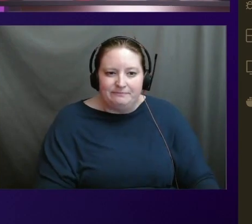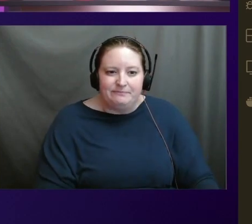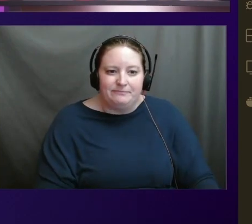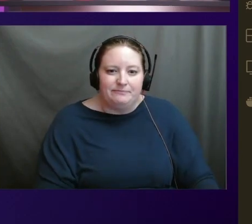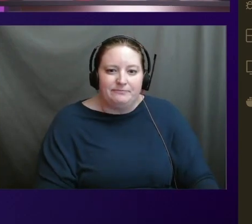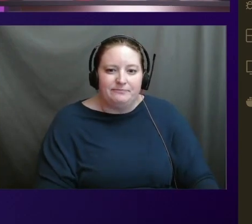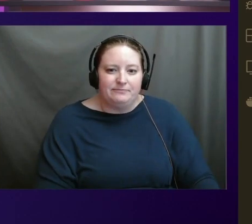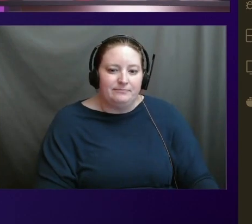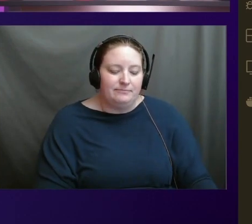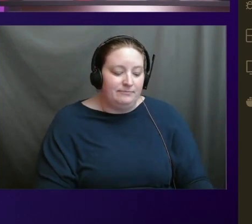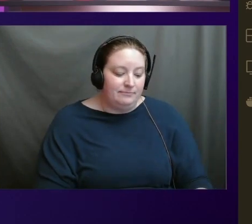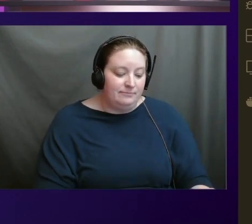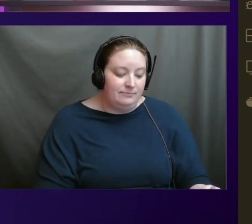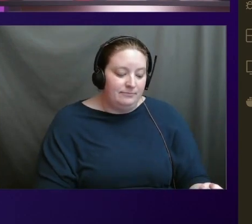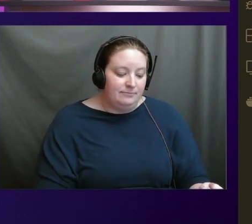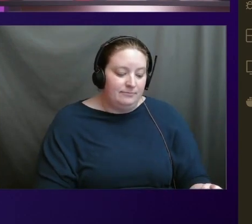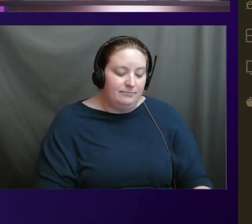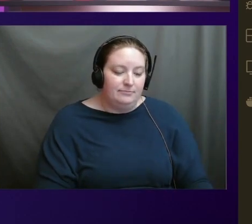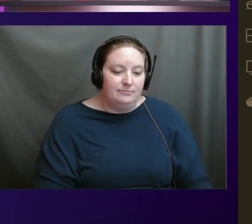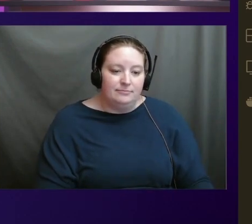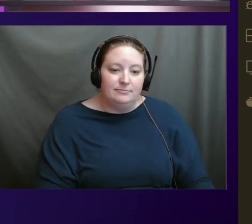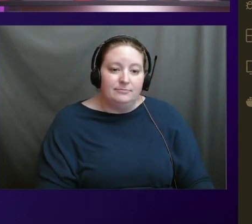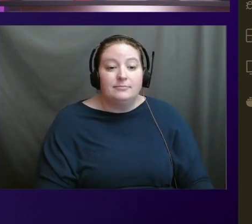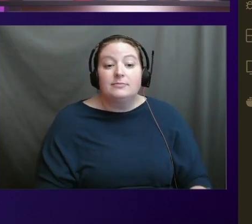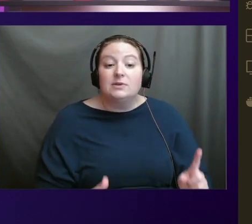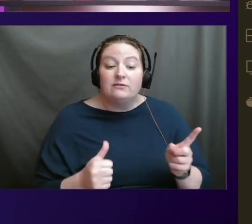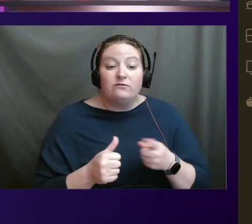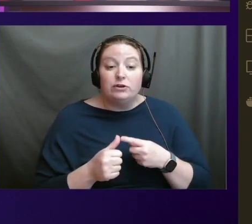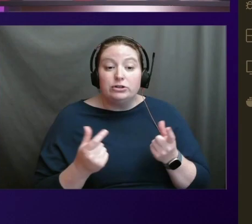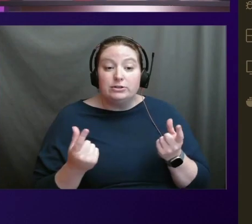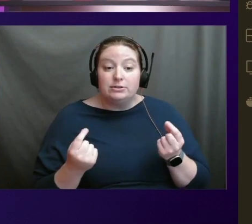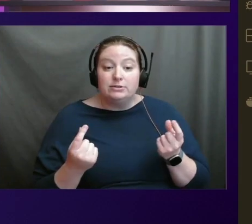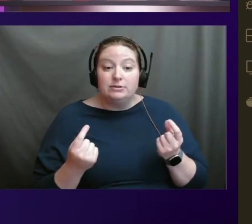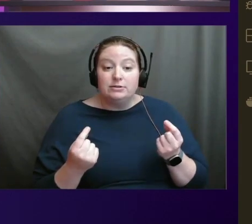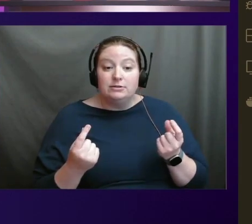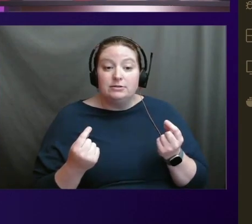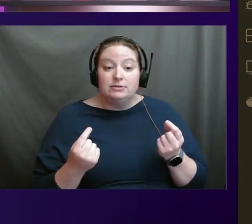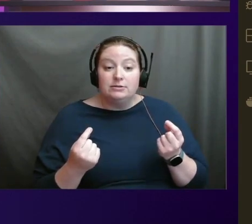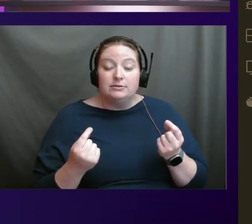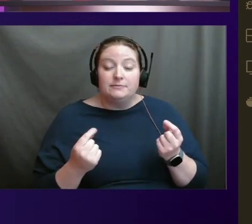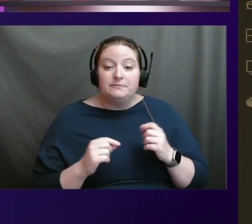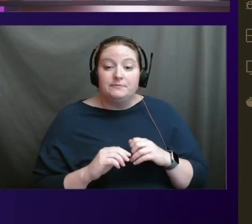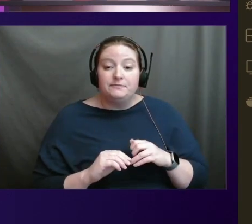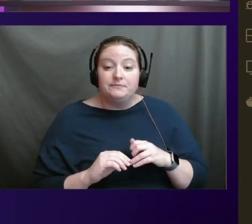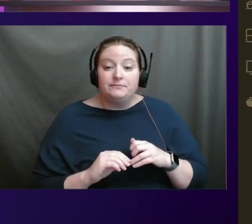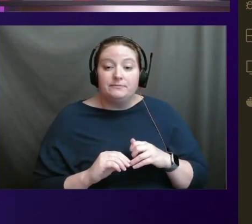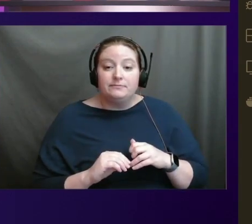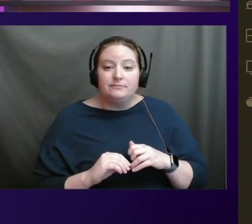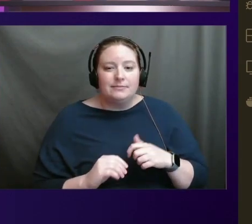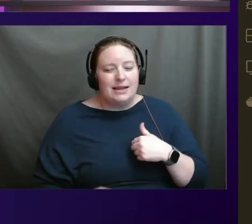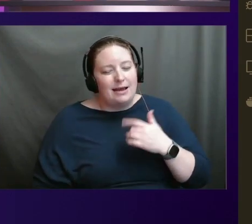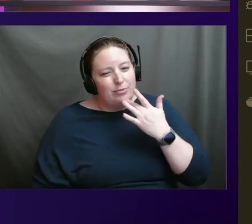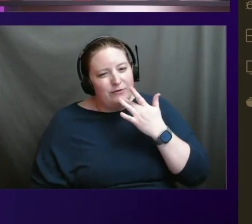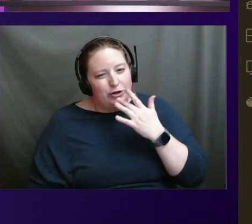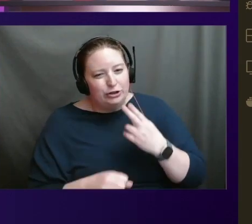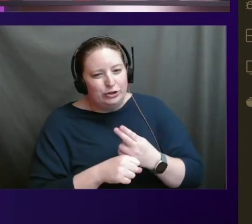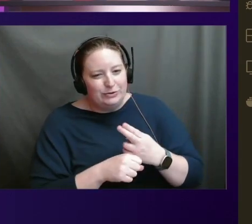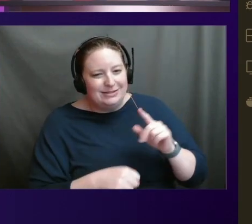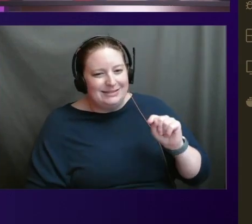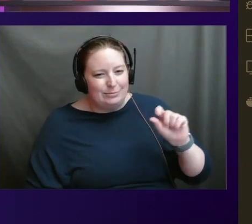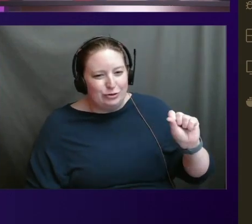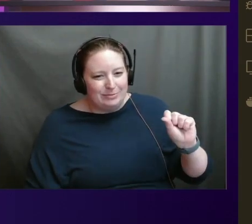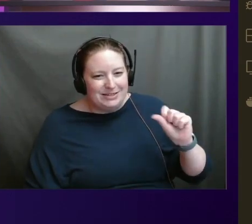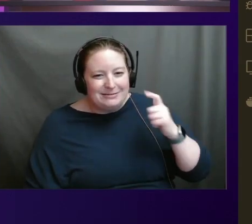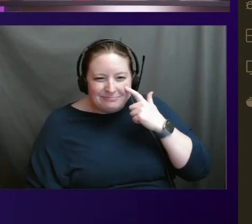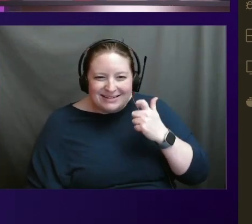little bit. So the first thing that I'm going to do is I prefer to use TypeScript because I like the type checking.